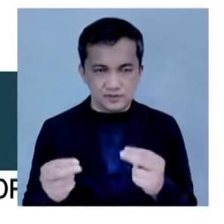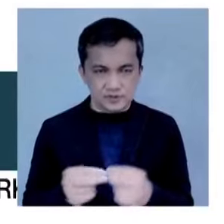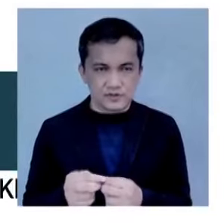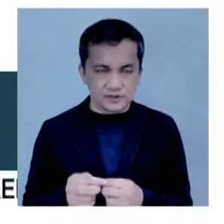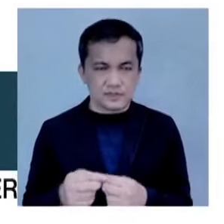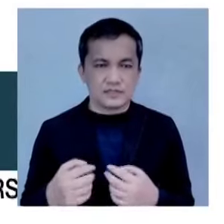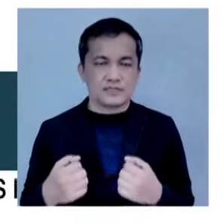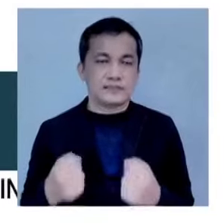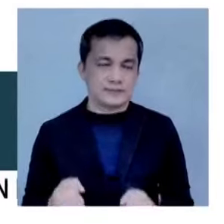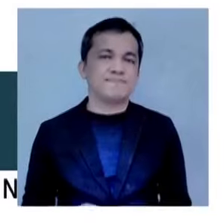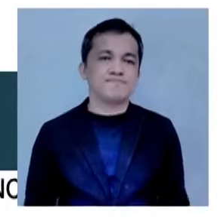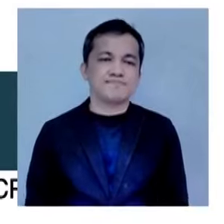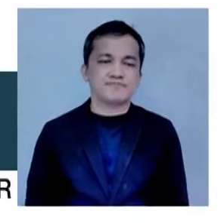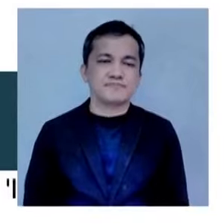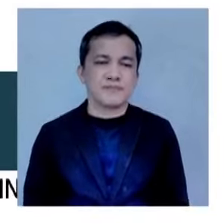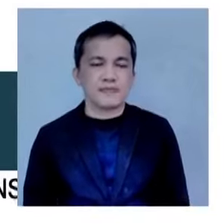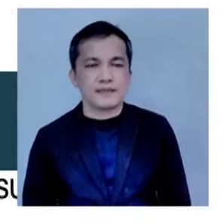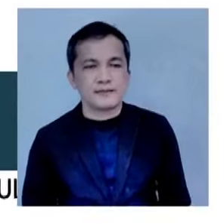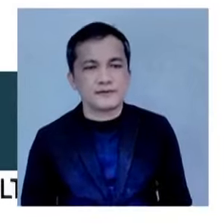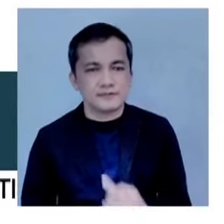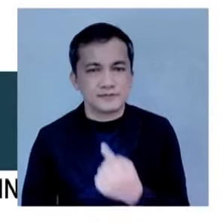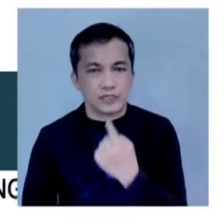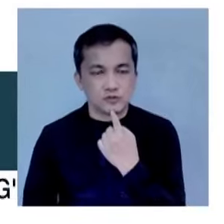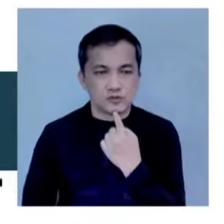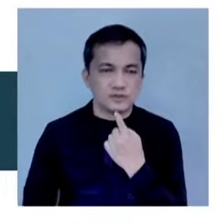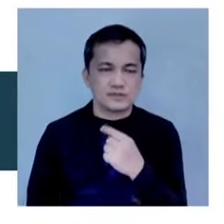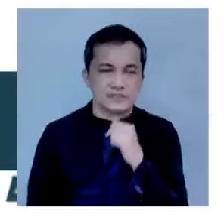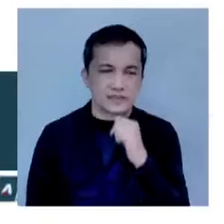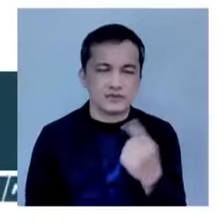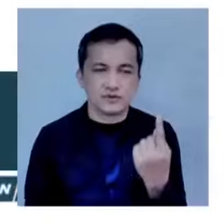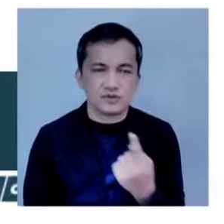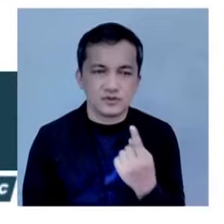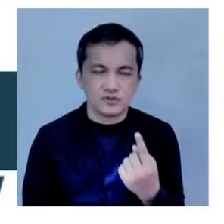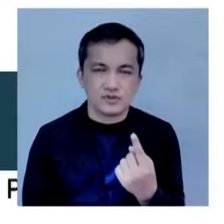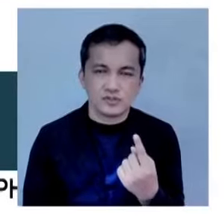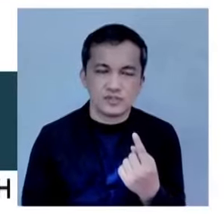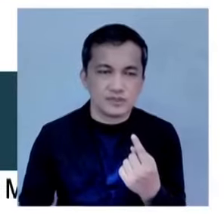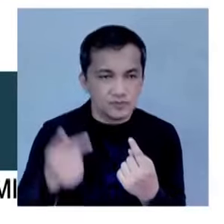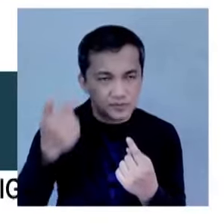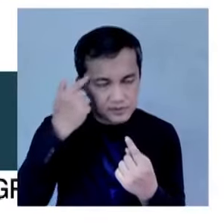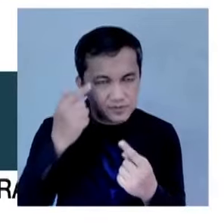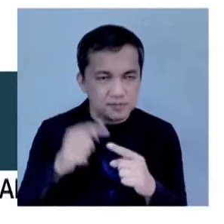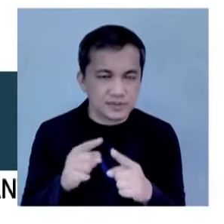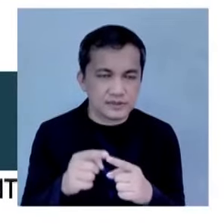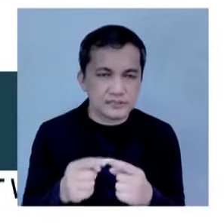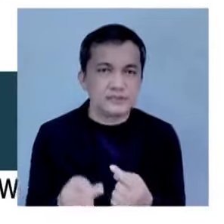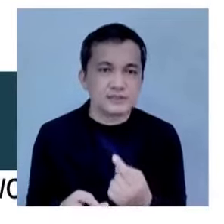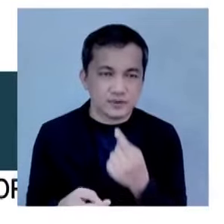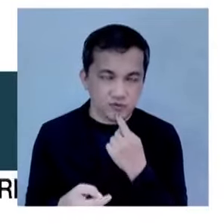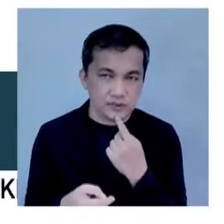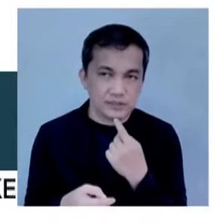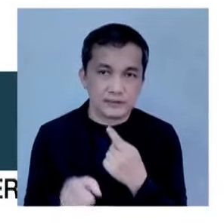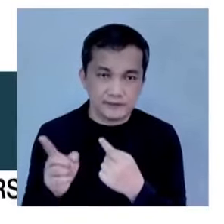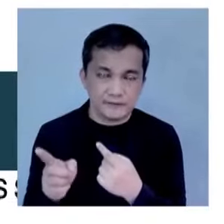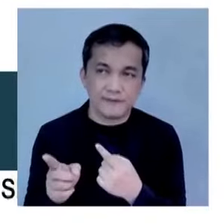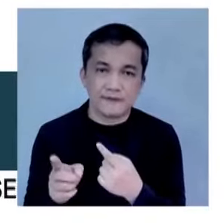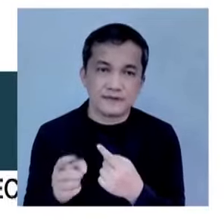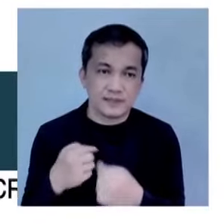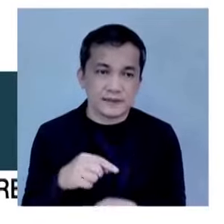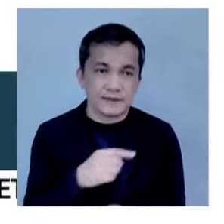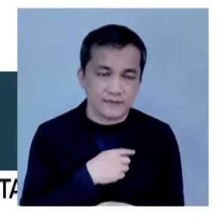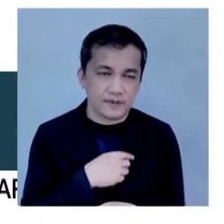strength na seseryosohin, hindi lamang ng administrasyon, pero seseryosohin ng ating